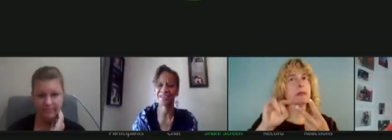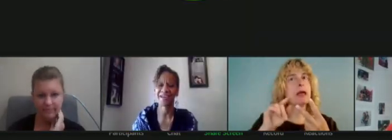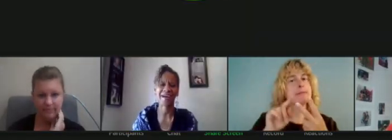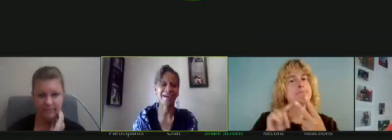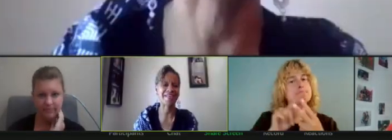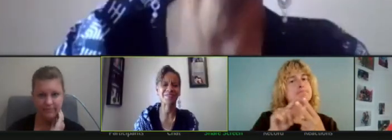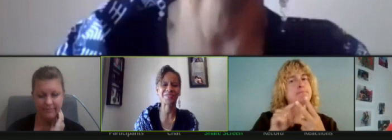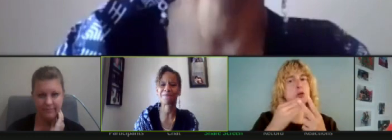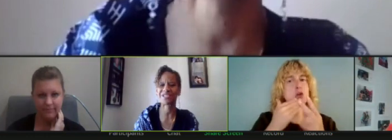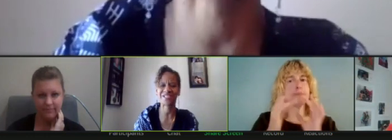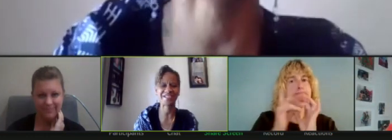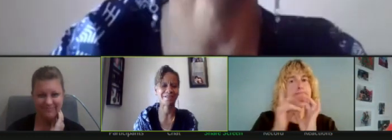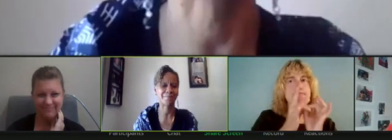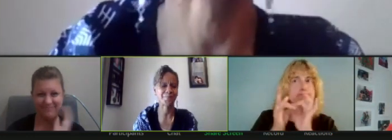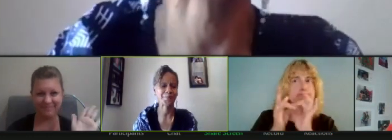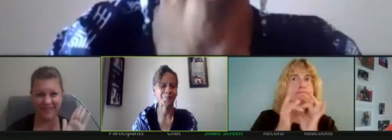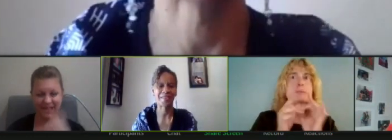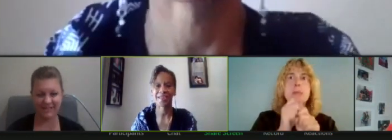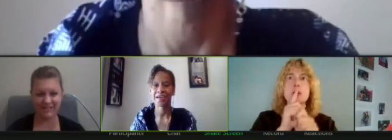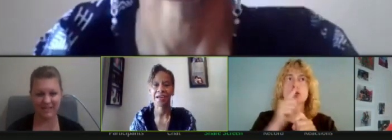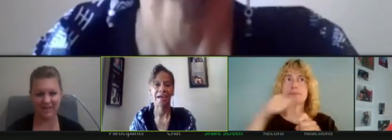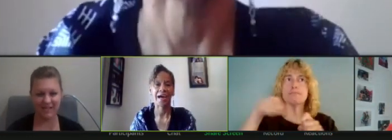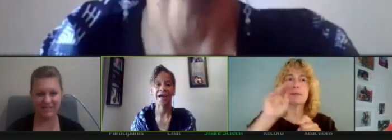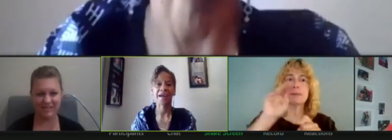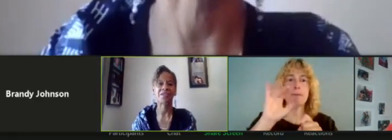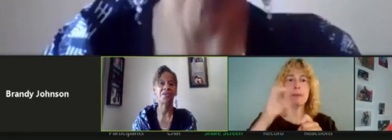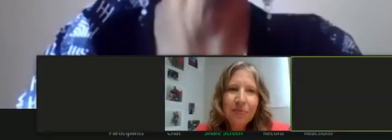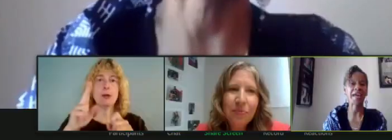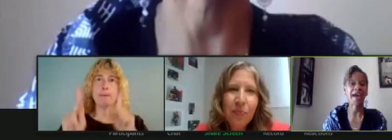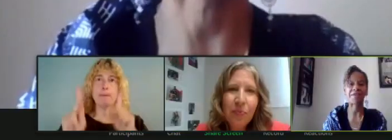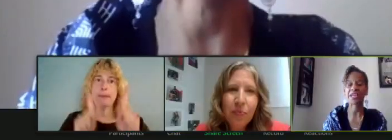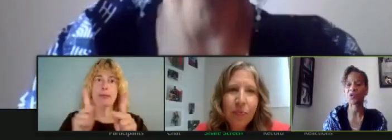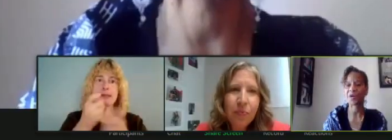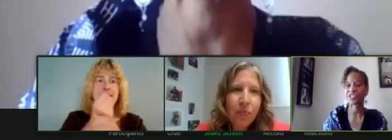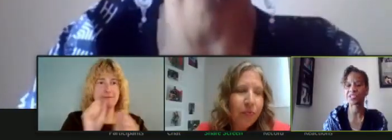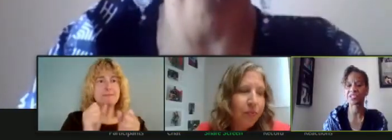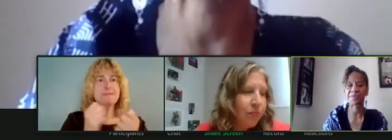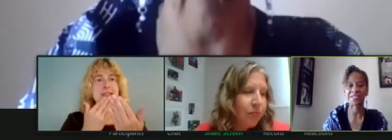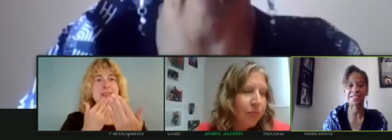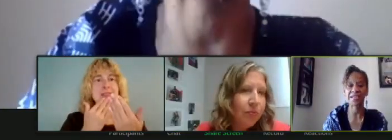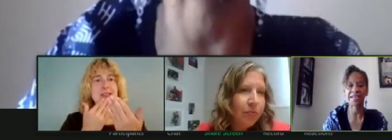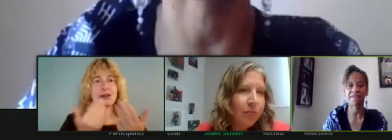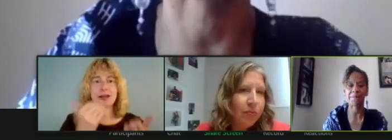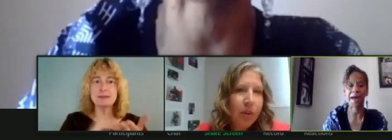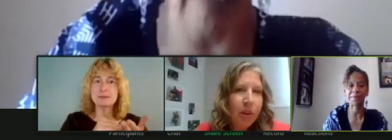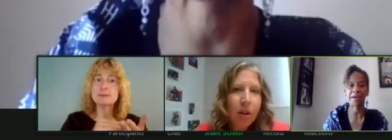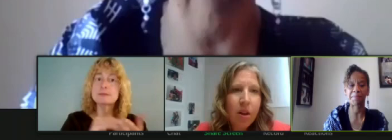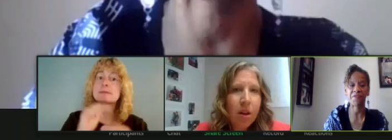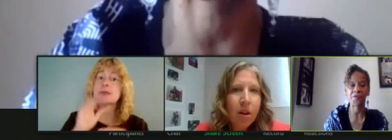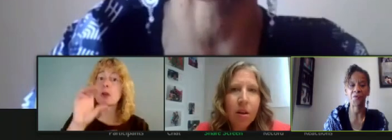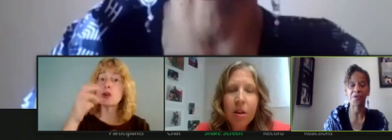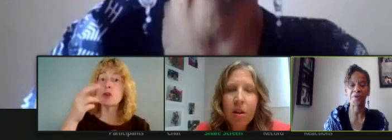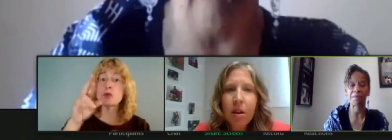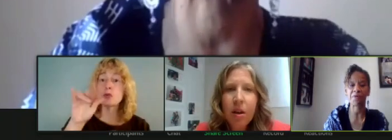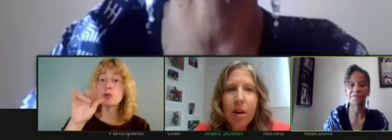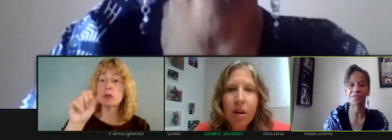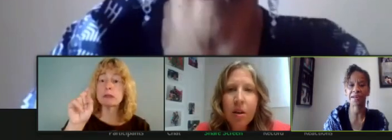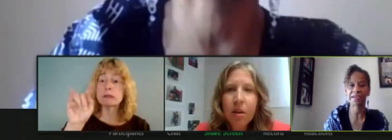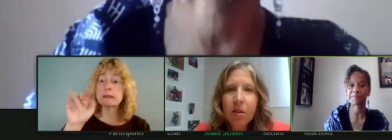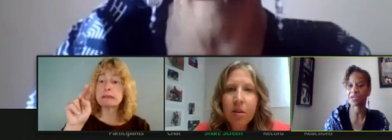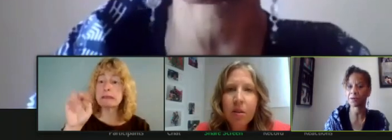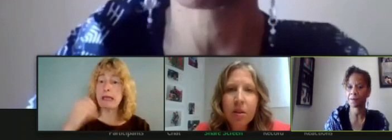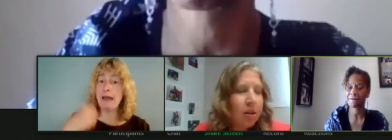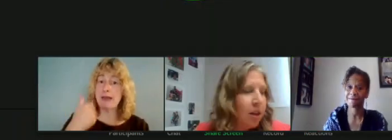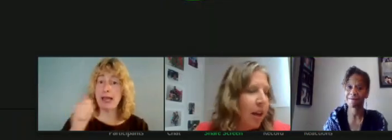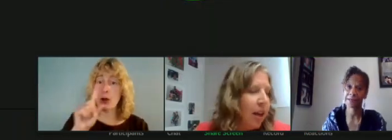safe. Thank you so much again. Do we have any questions, Christine, that have popped up before we move to our